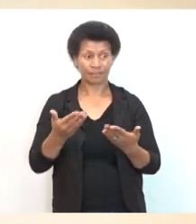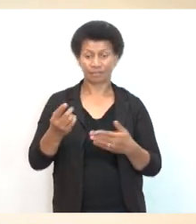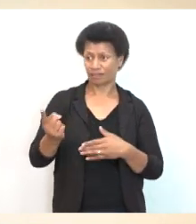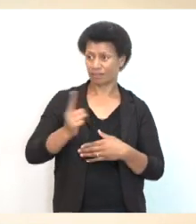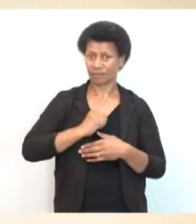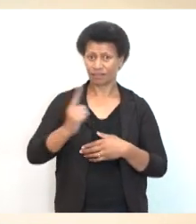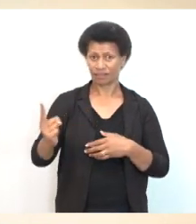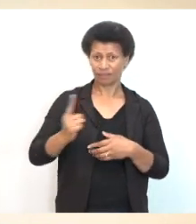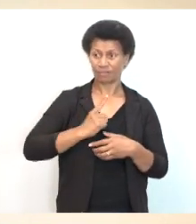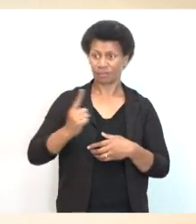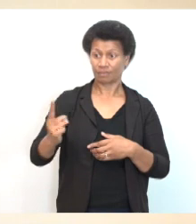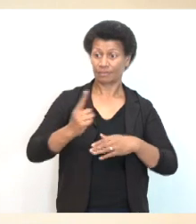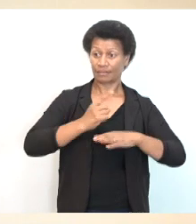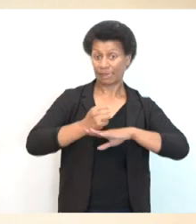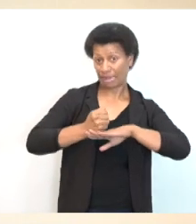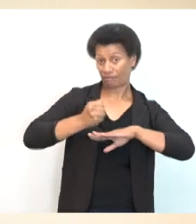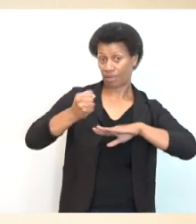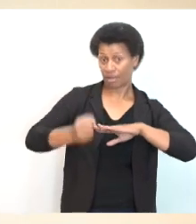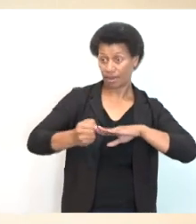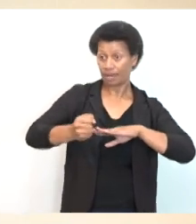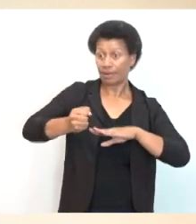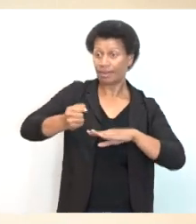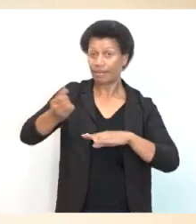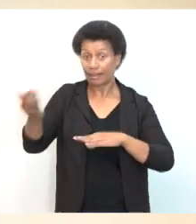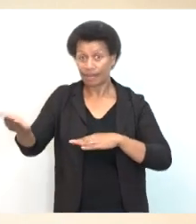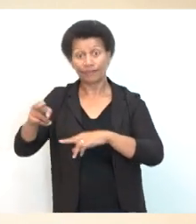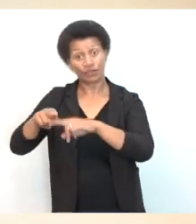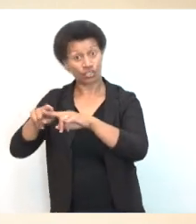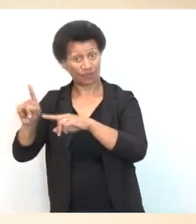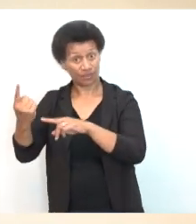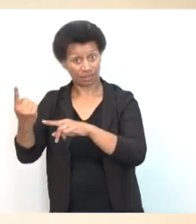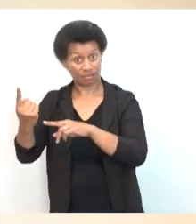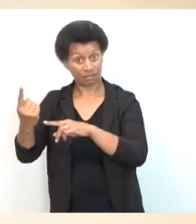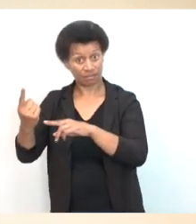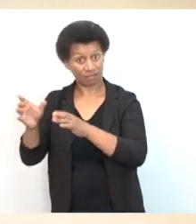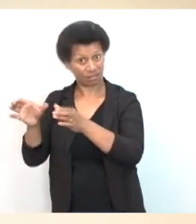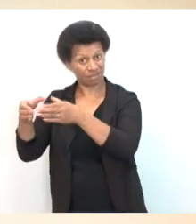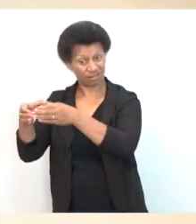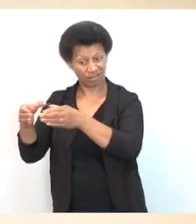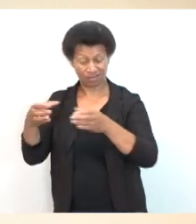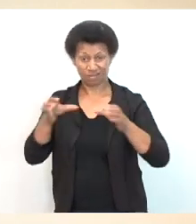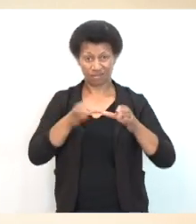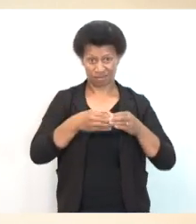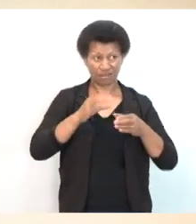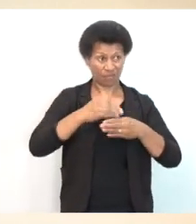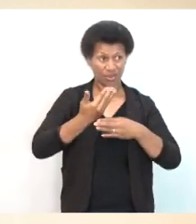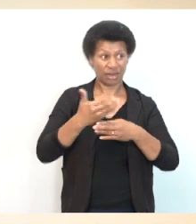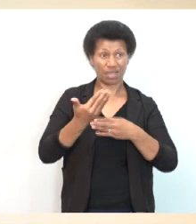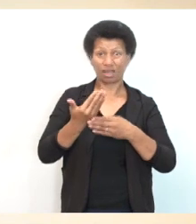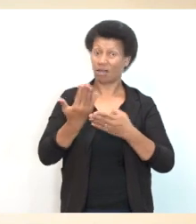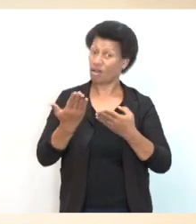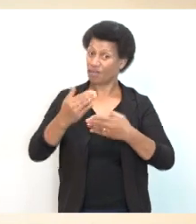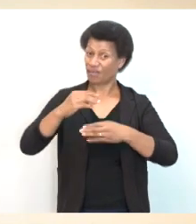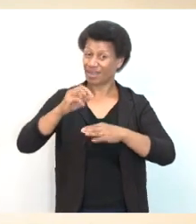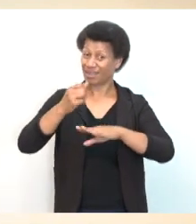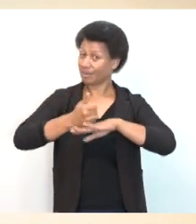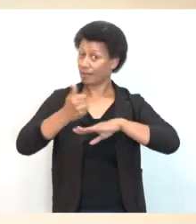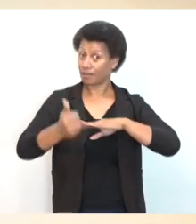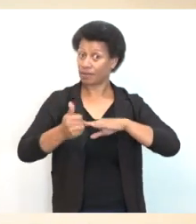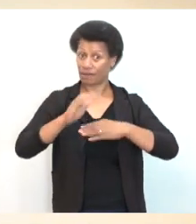formalize our response. I can confirm that we are in government of the day and